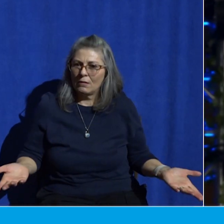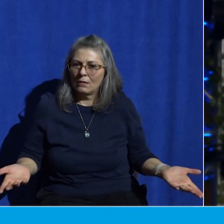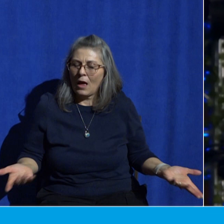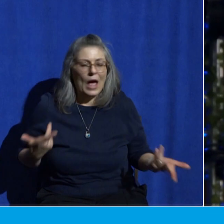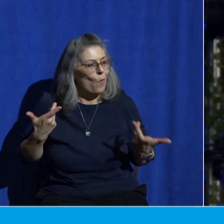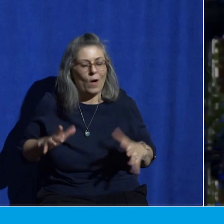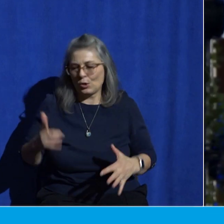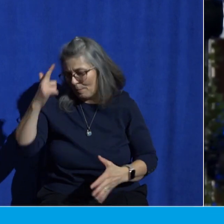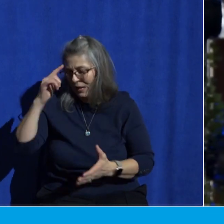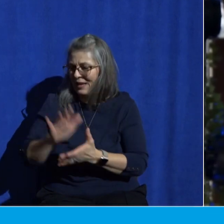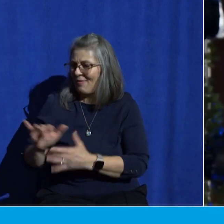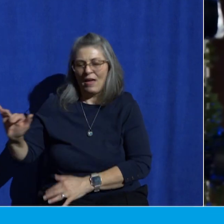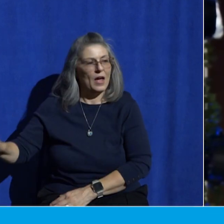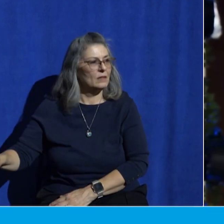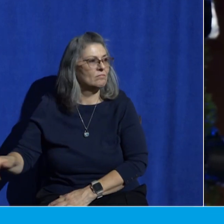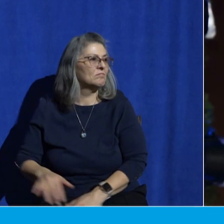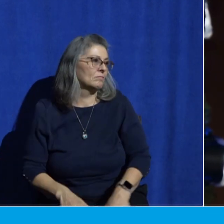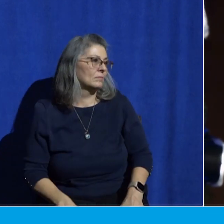the most,